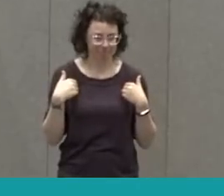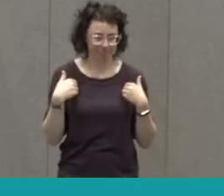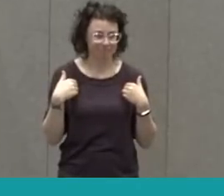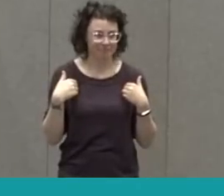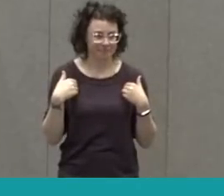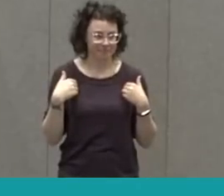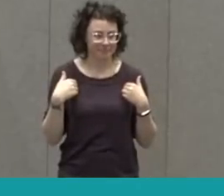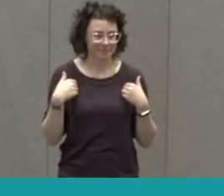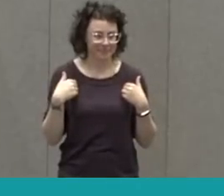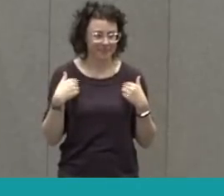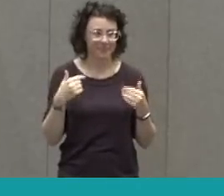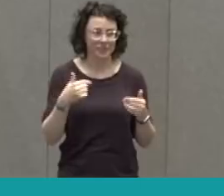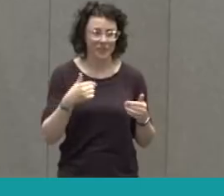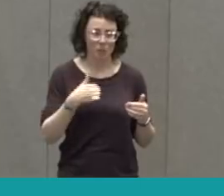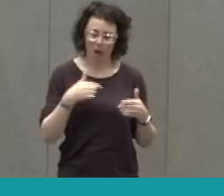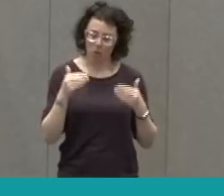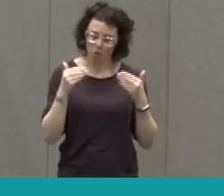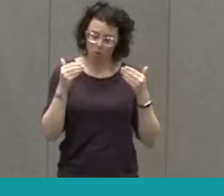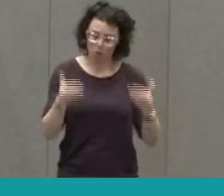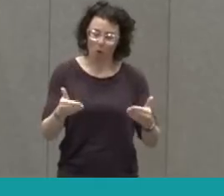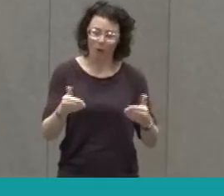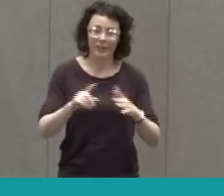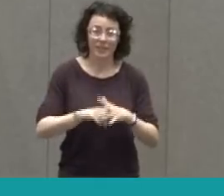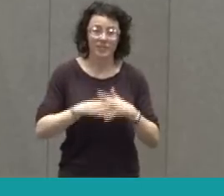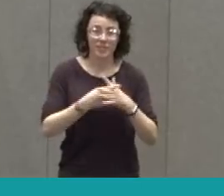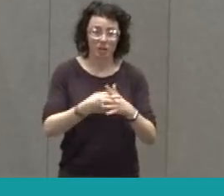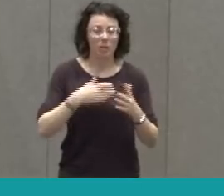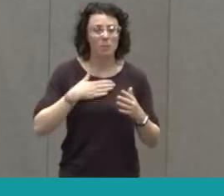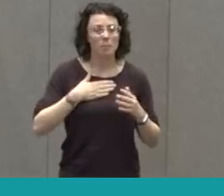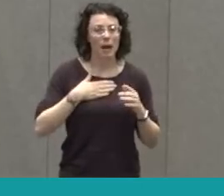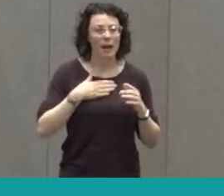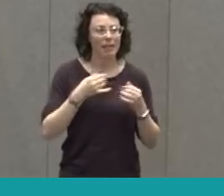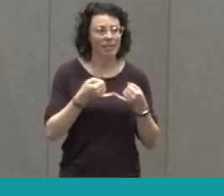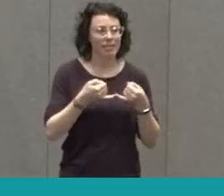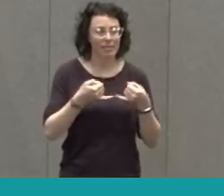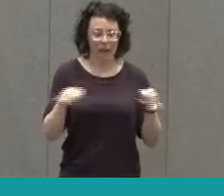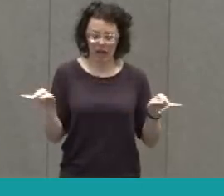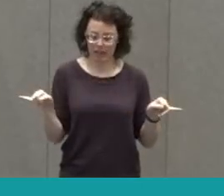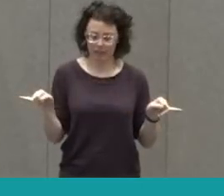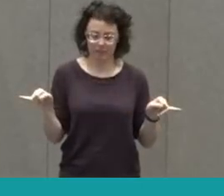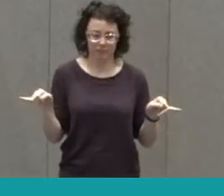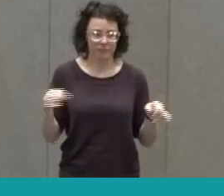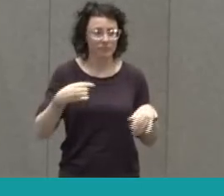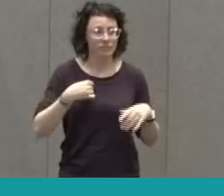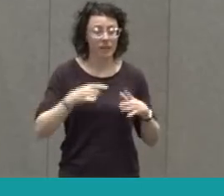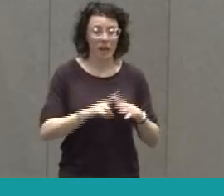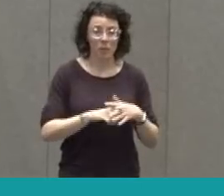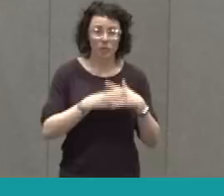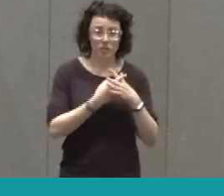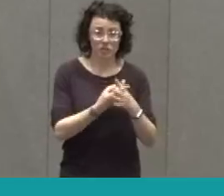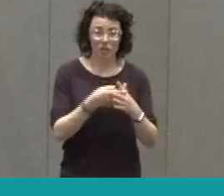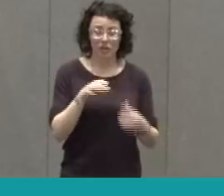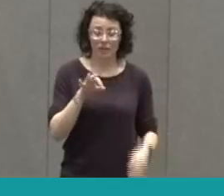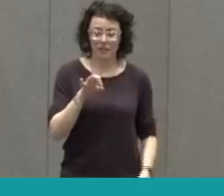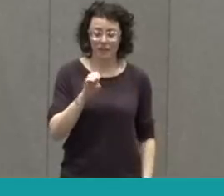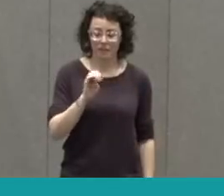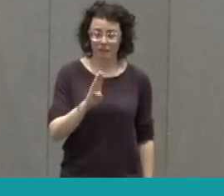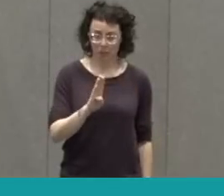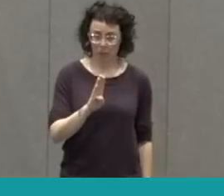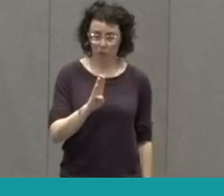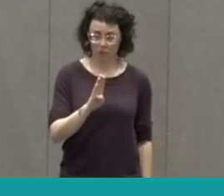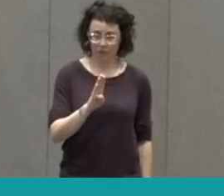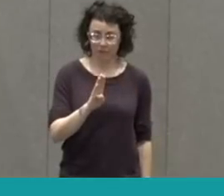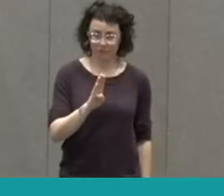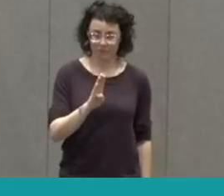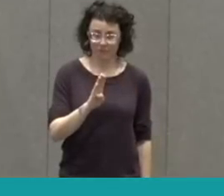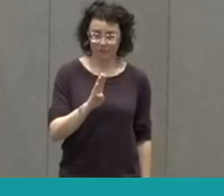So I'm going to start my line. So I'm going to start with February, March.